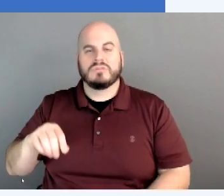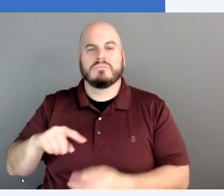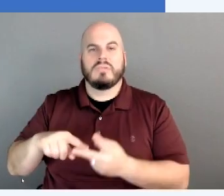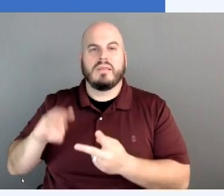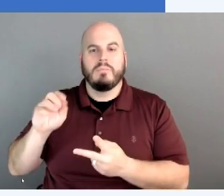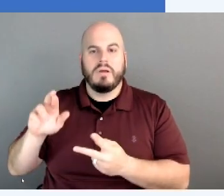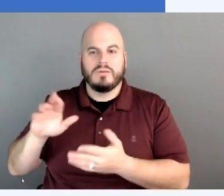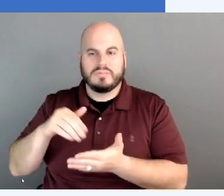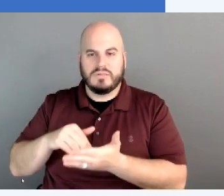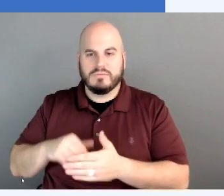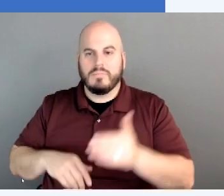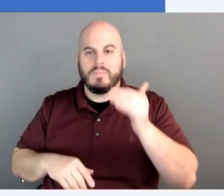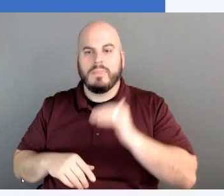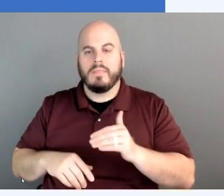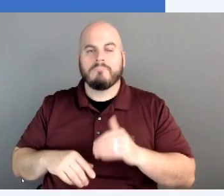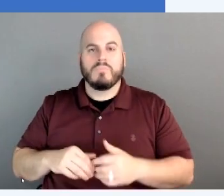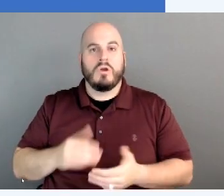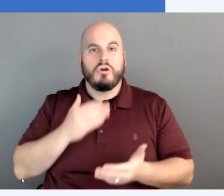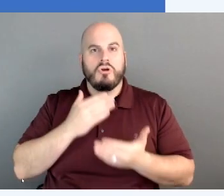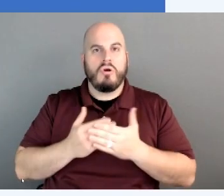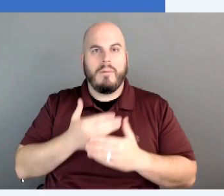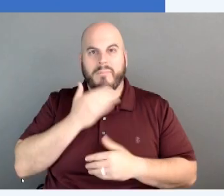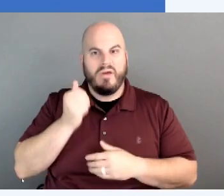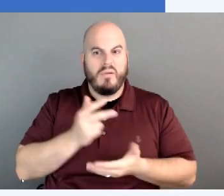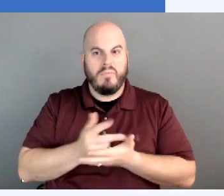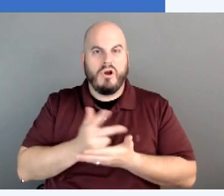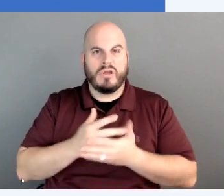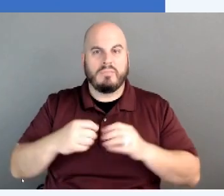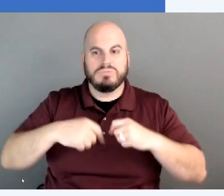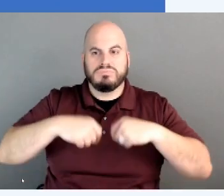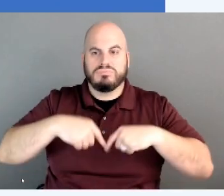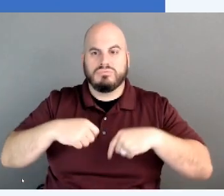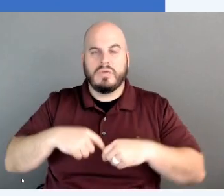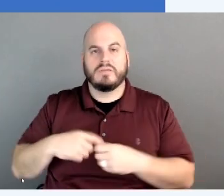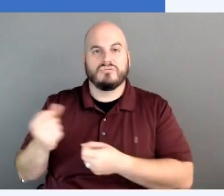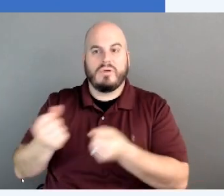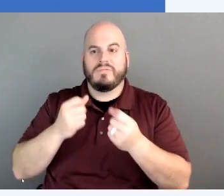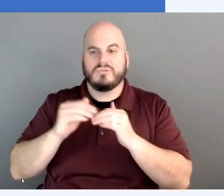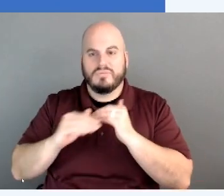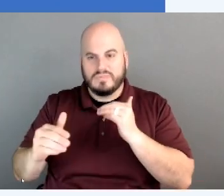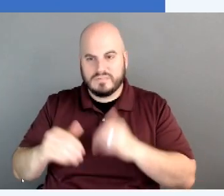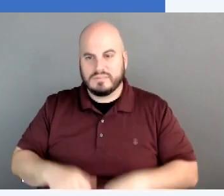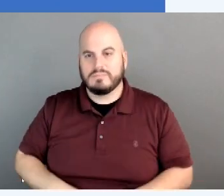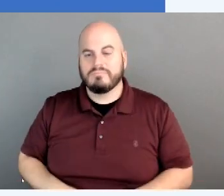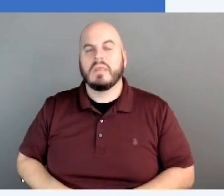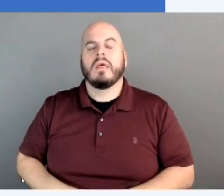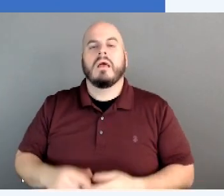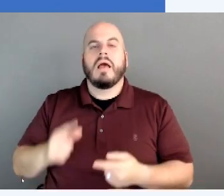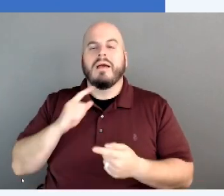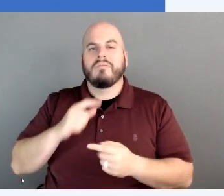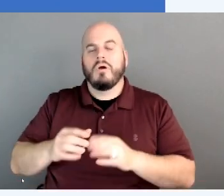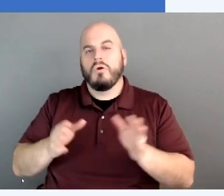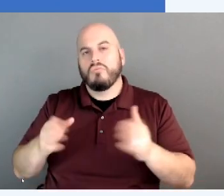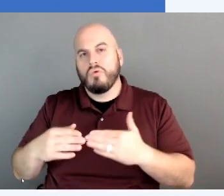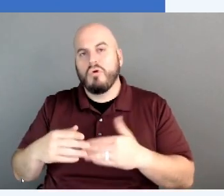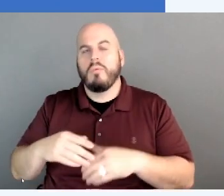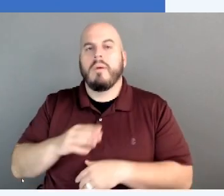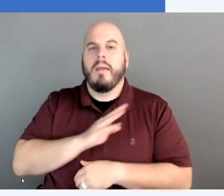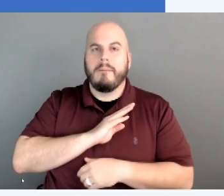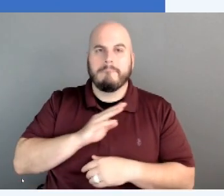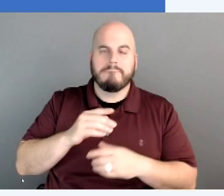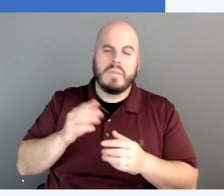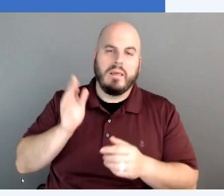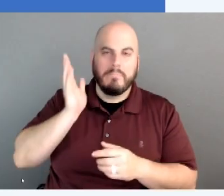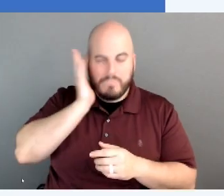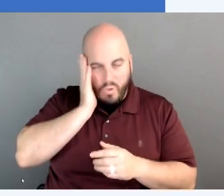Technology Program, providing not just tuition assistance, but as well as room and board and help with applicants going through